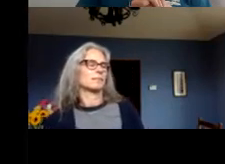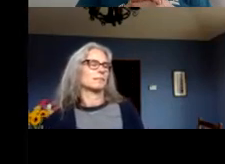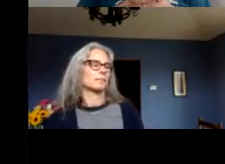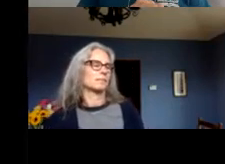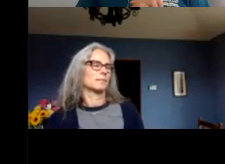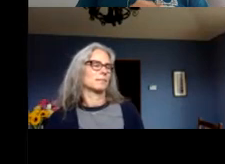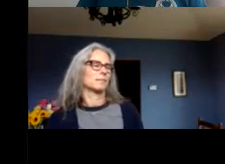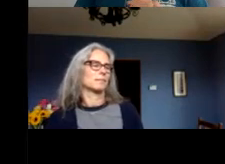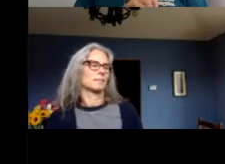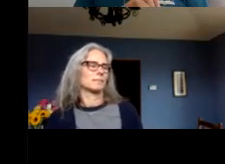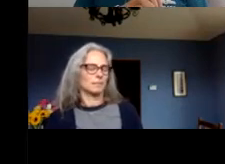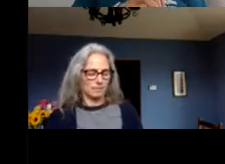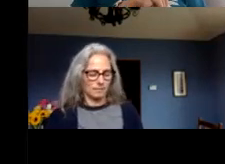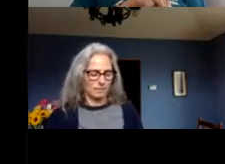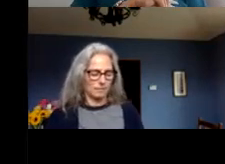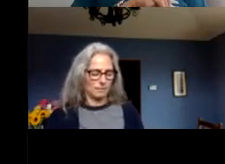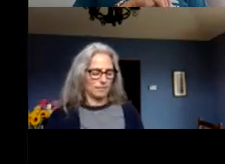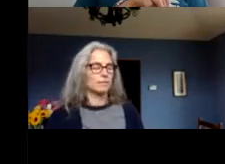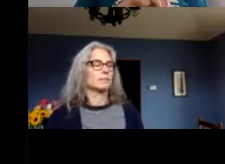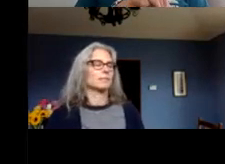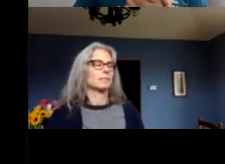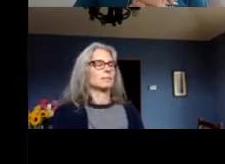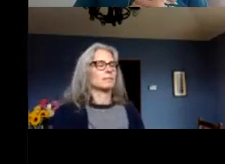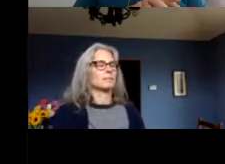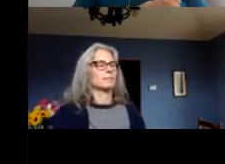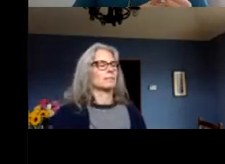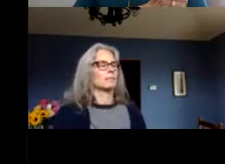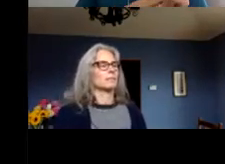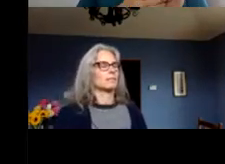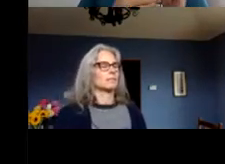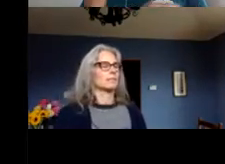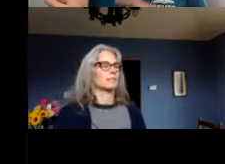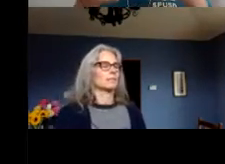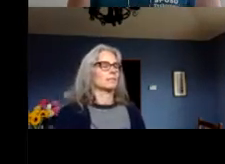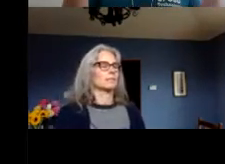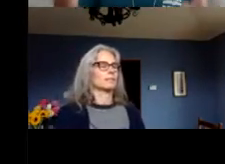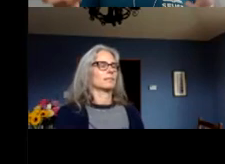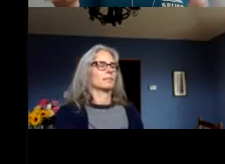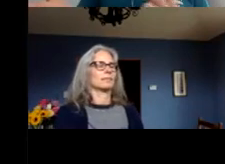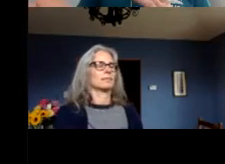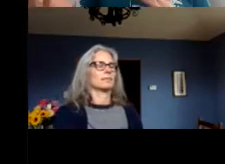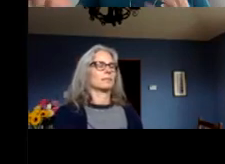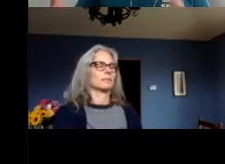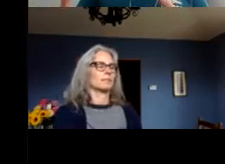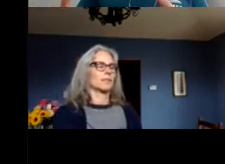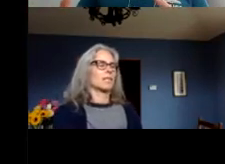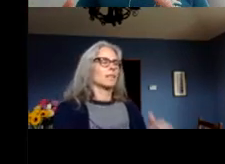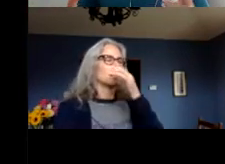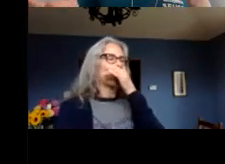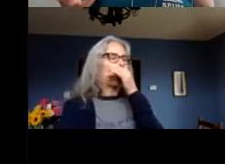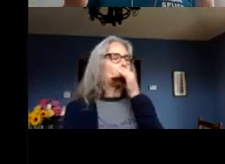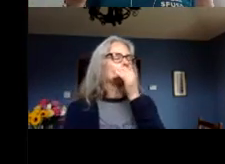All right, I wanted to pause here again since we're talking about assignments and just kind of bring up that equity of opportunity we talked about